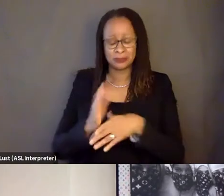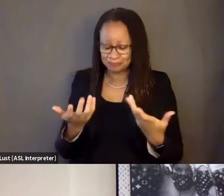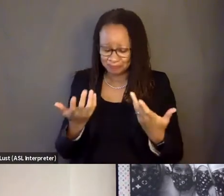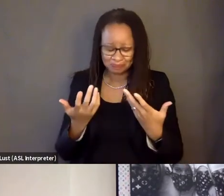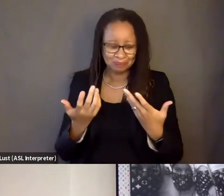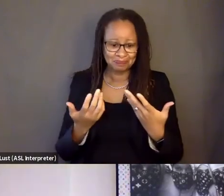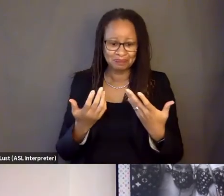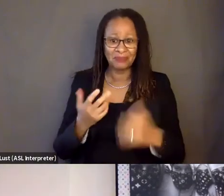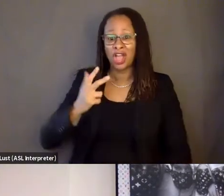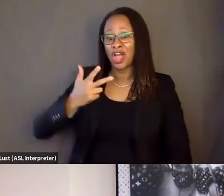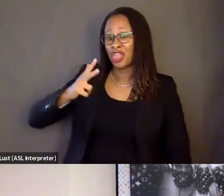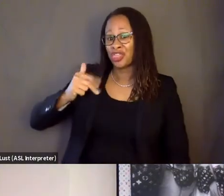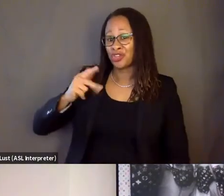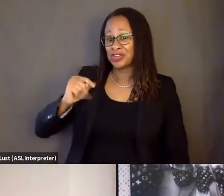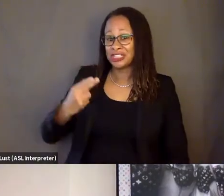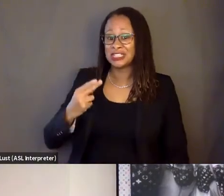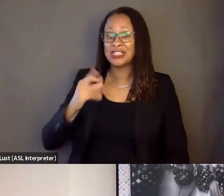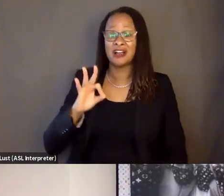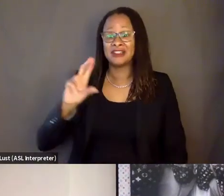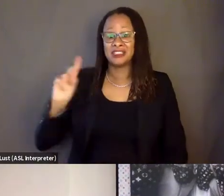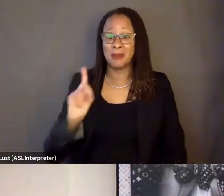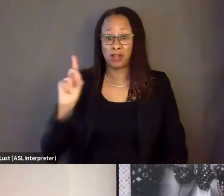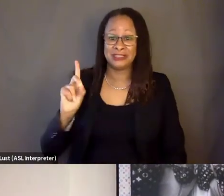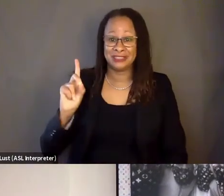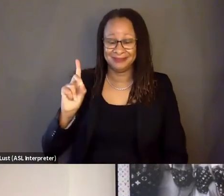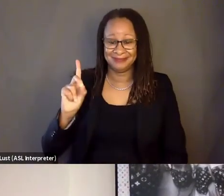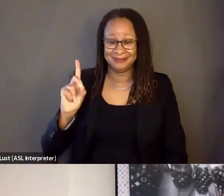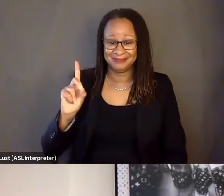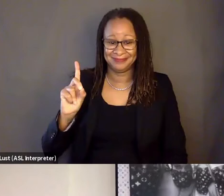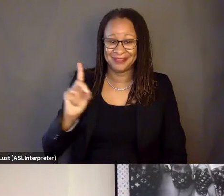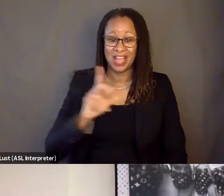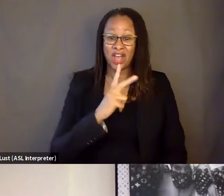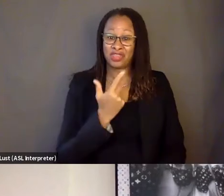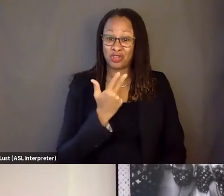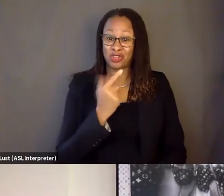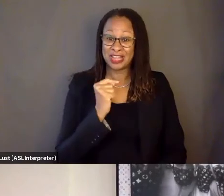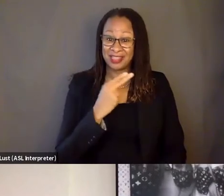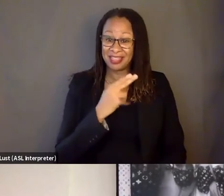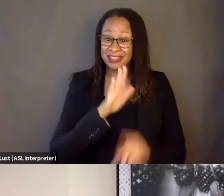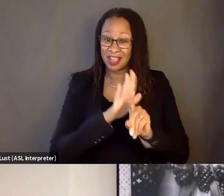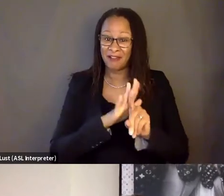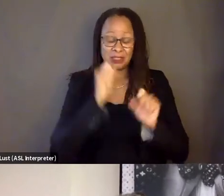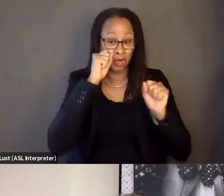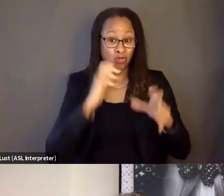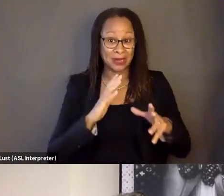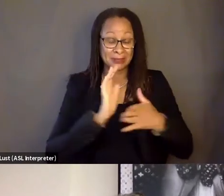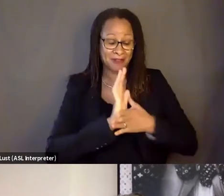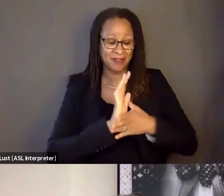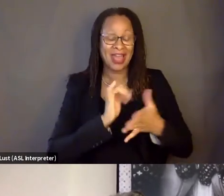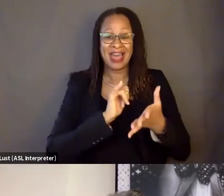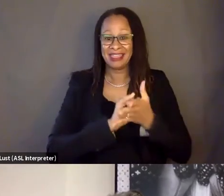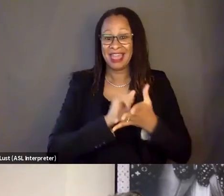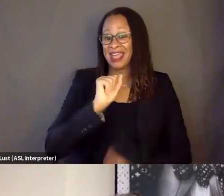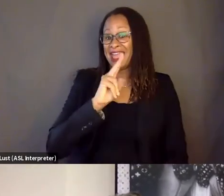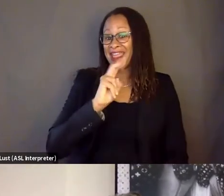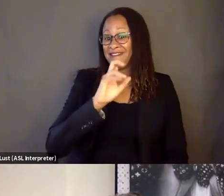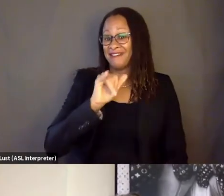the 13th of democracy. 13th was an incredible film that Ava DuVernay obviously